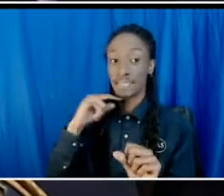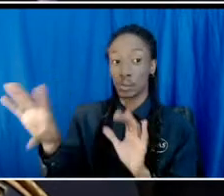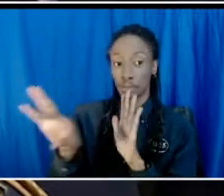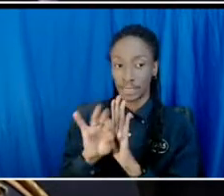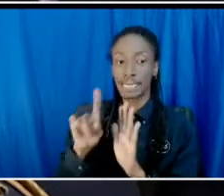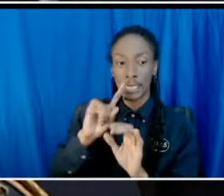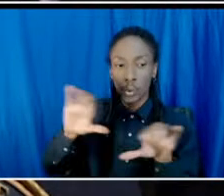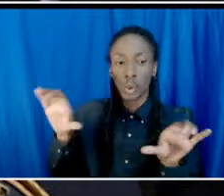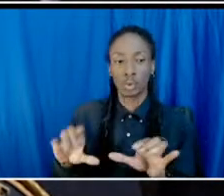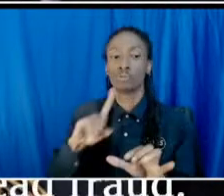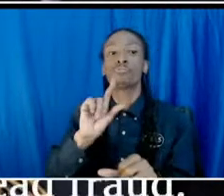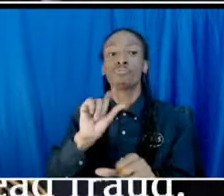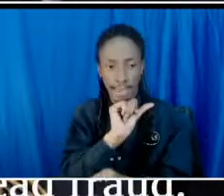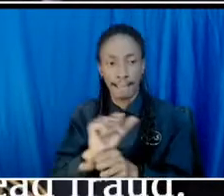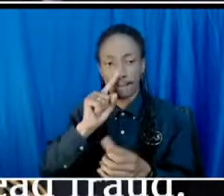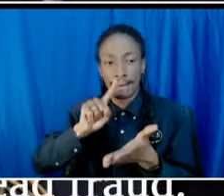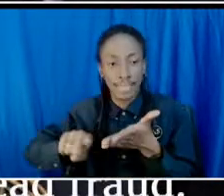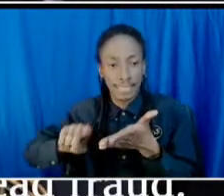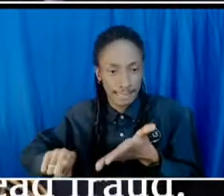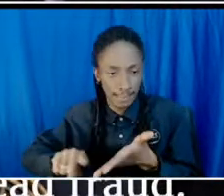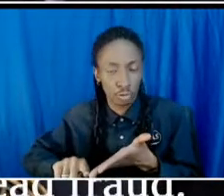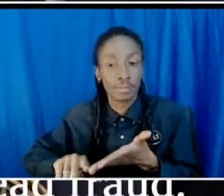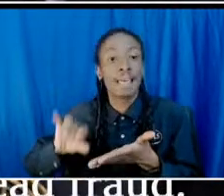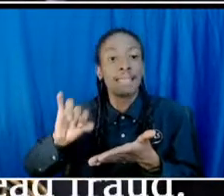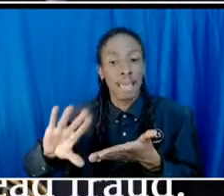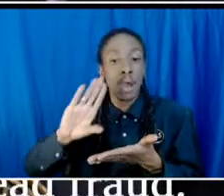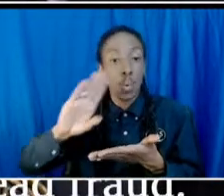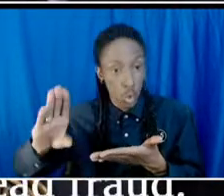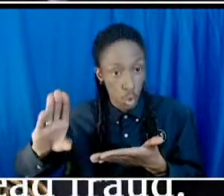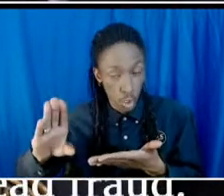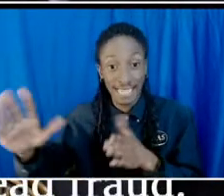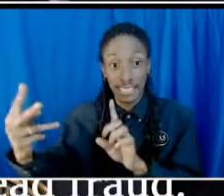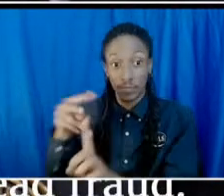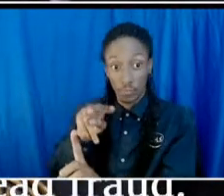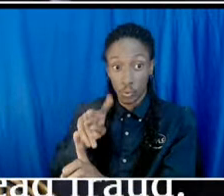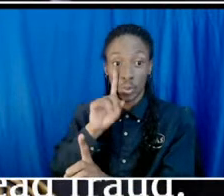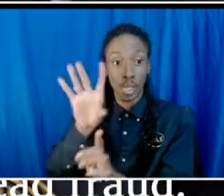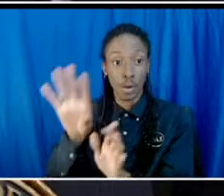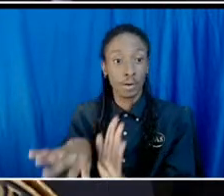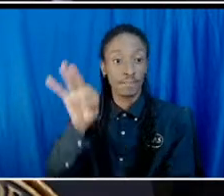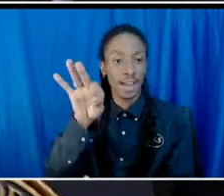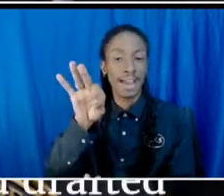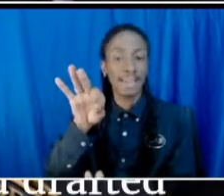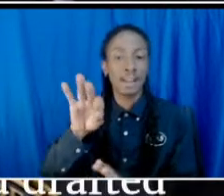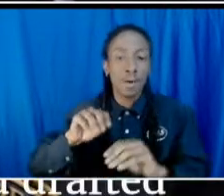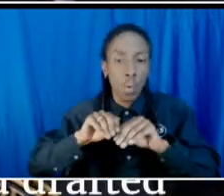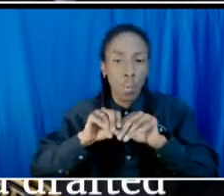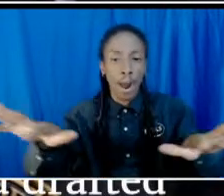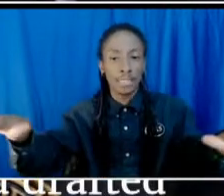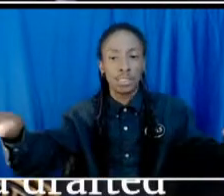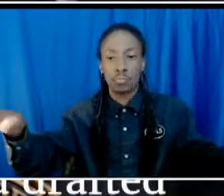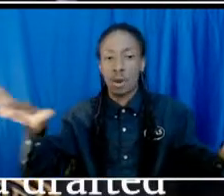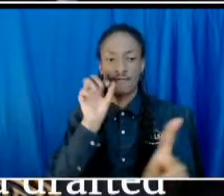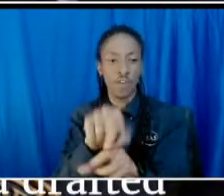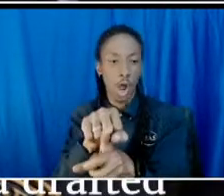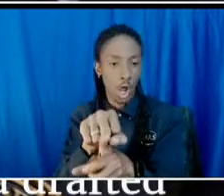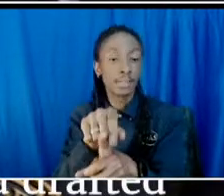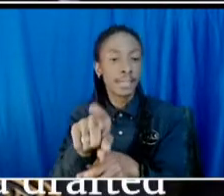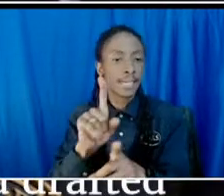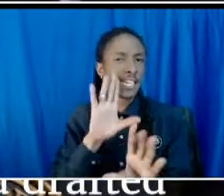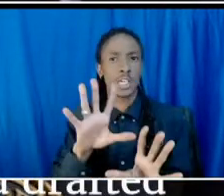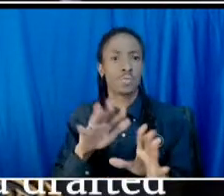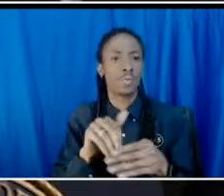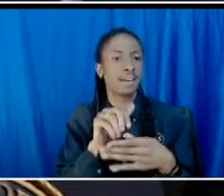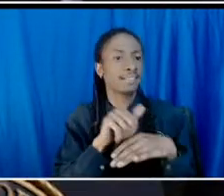real investigations that would, in his view, uncover widespread fraud. He would send out the letter that he